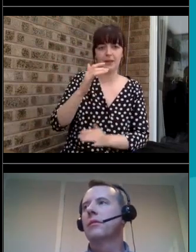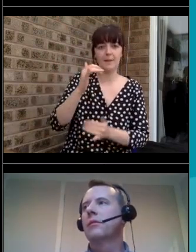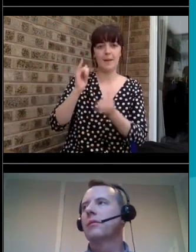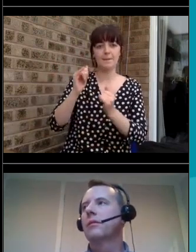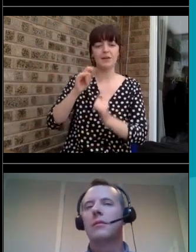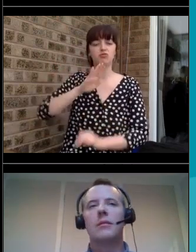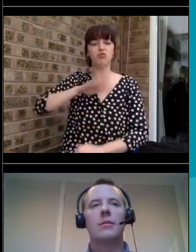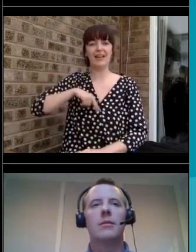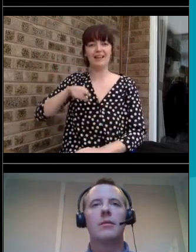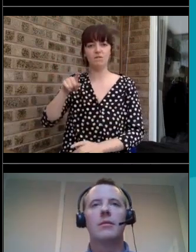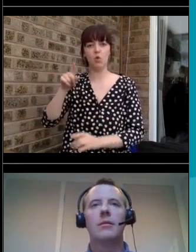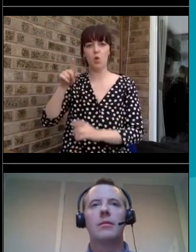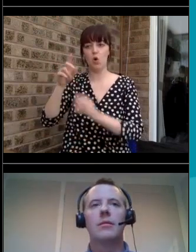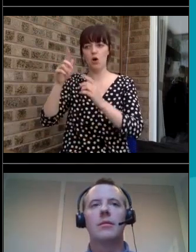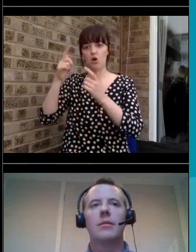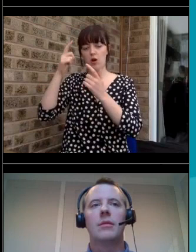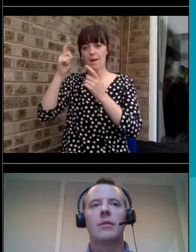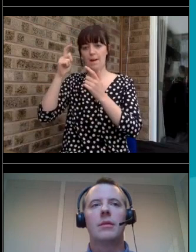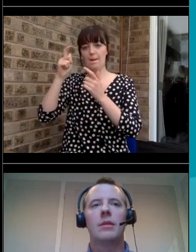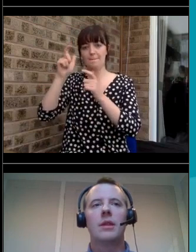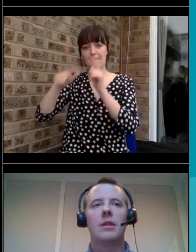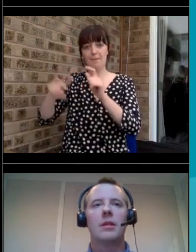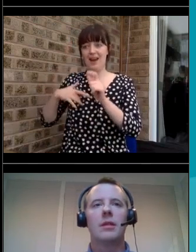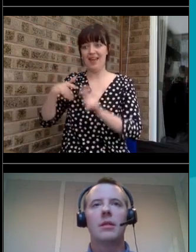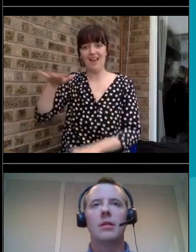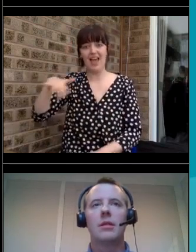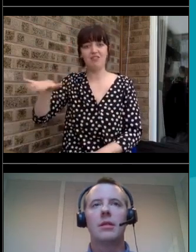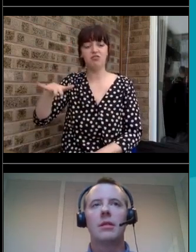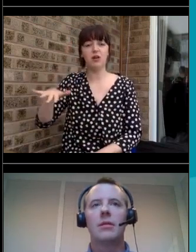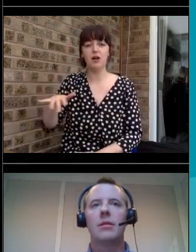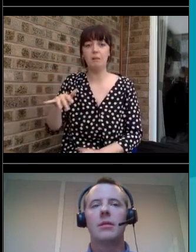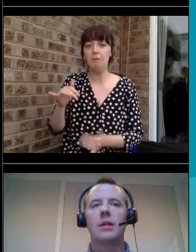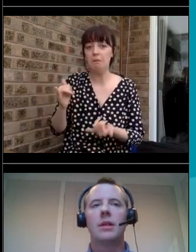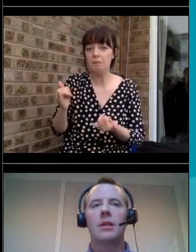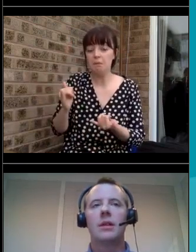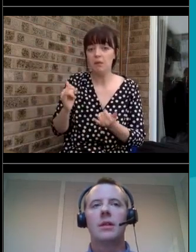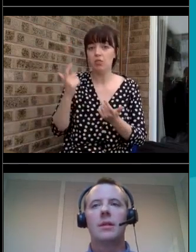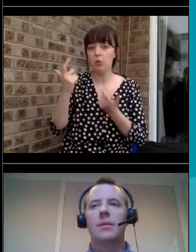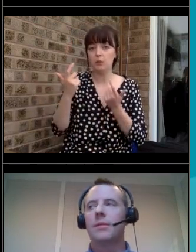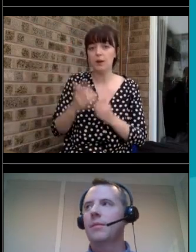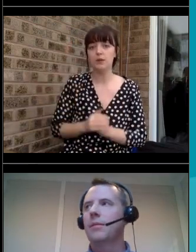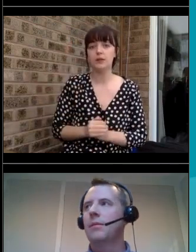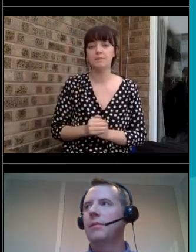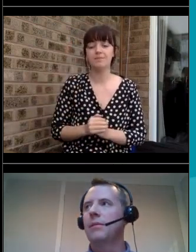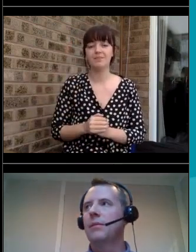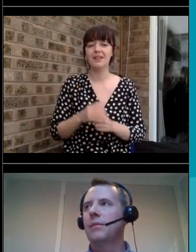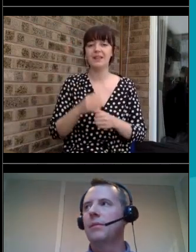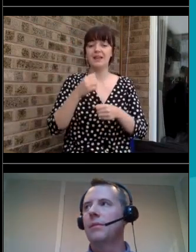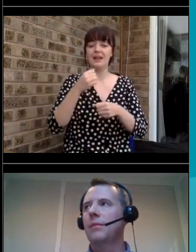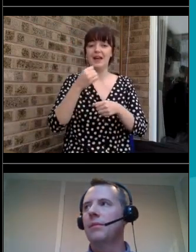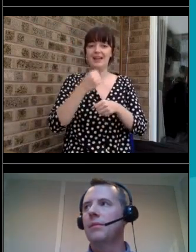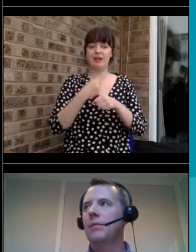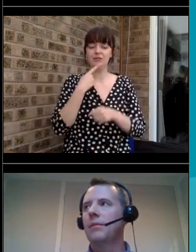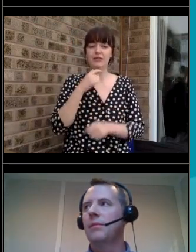can you pick that up? Yeah, sure. We have actually made a presentation to Thurrock